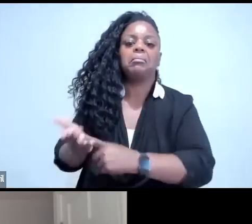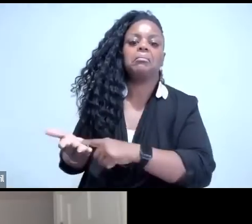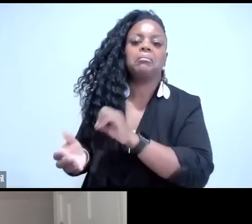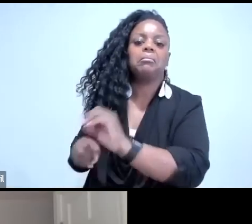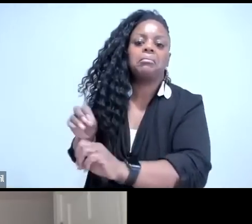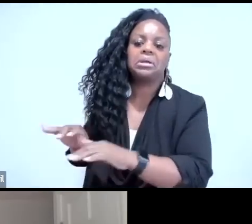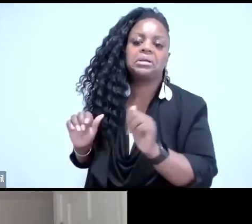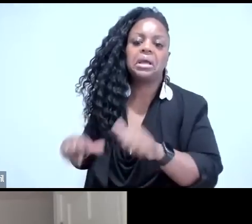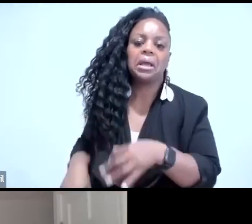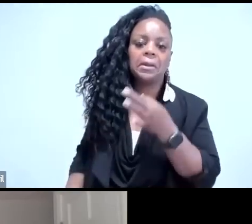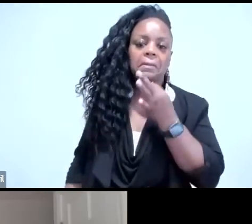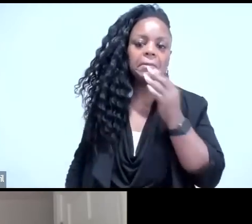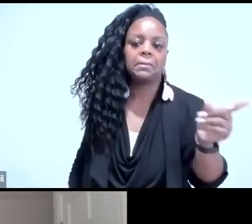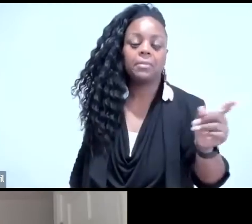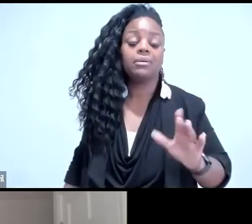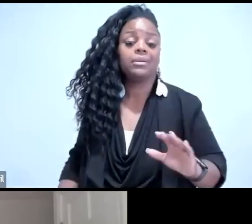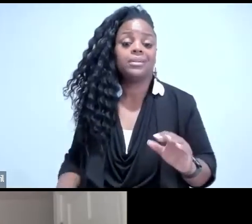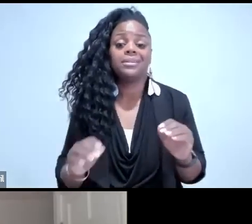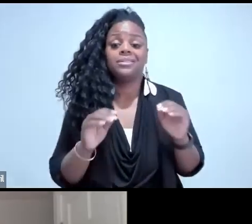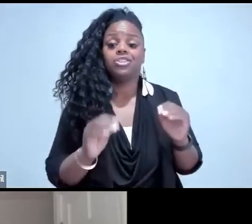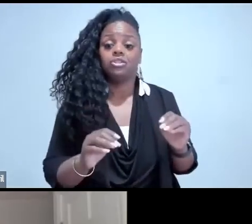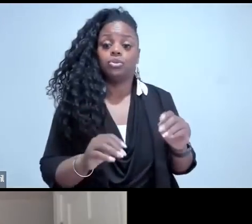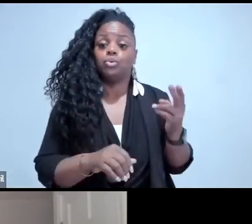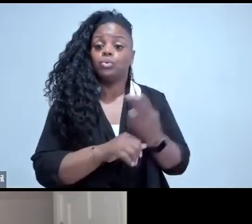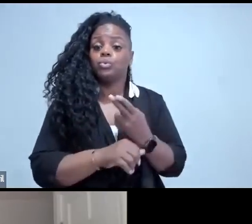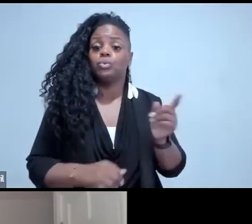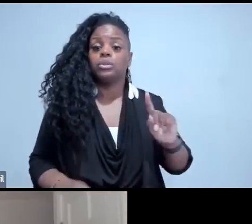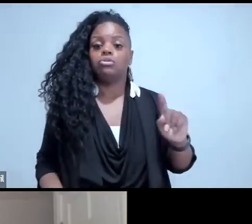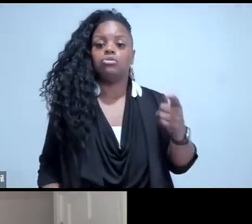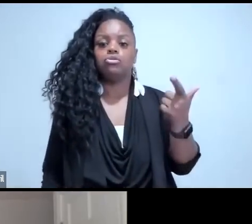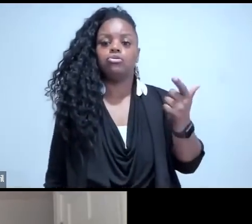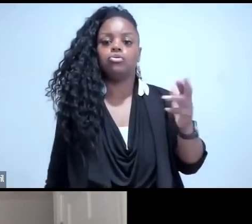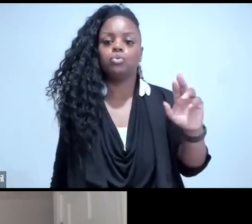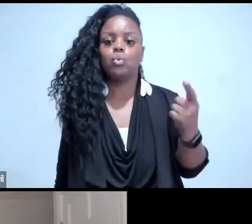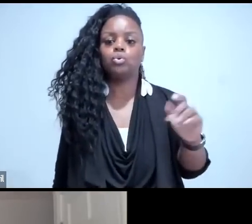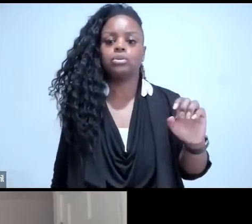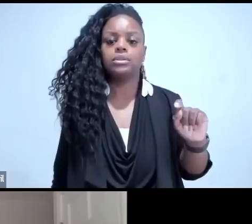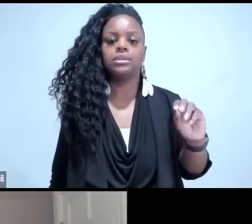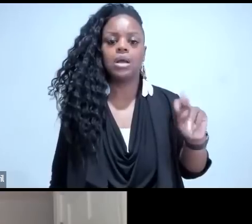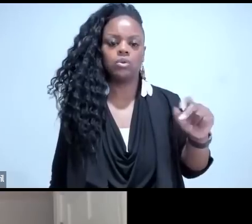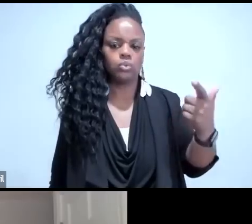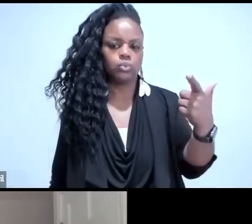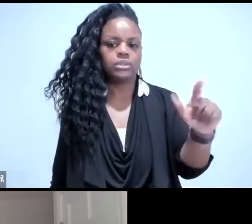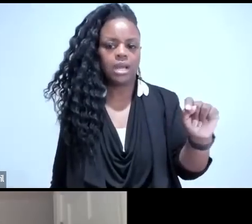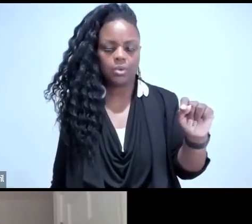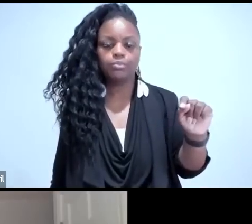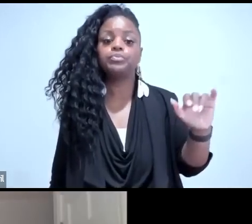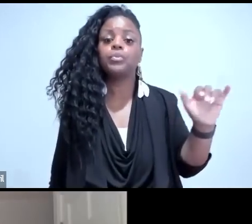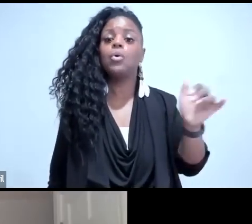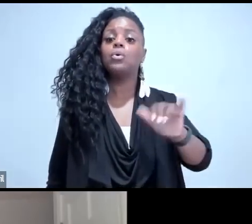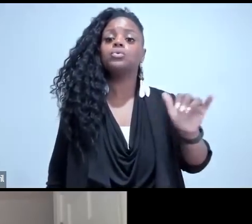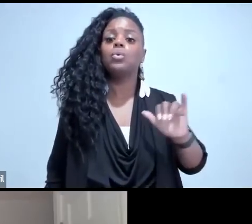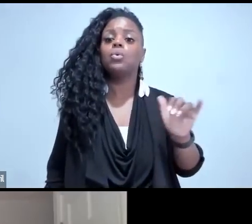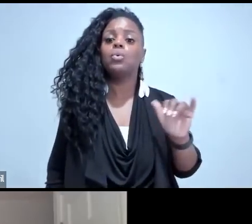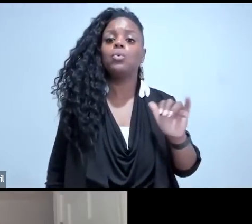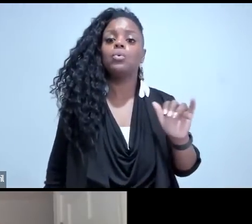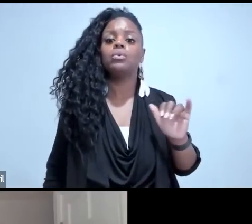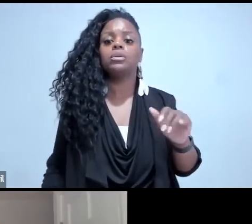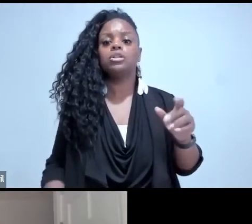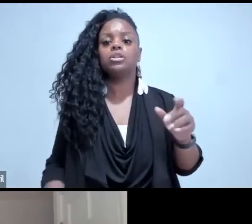of, I think I'll get this name right, the Klomanovitz Initiative for Labor and the Working Poor at Georgetown, where they have